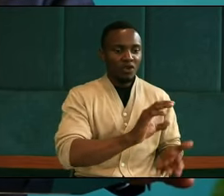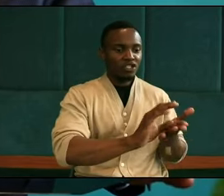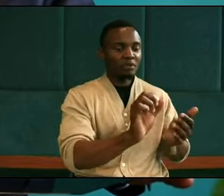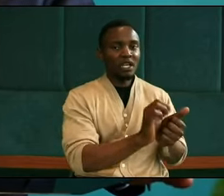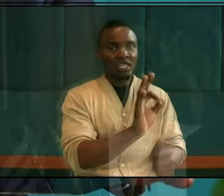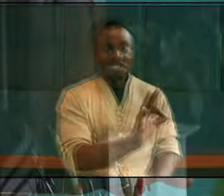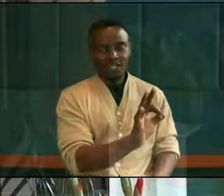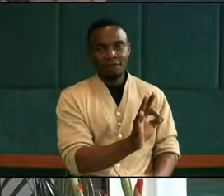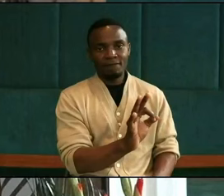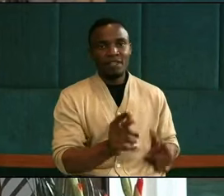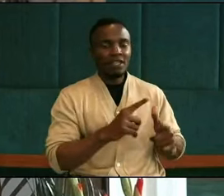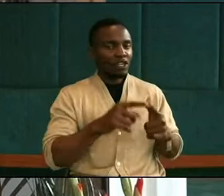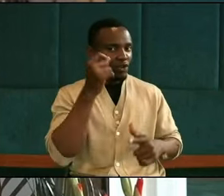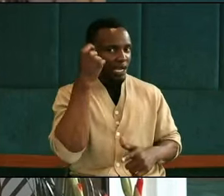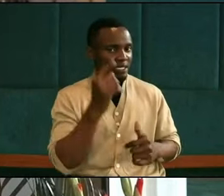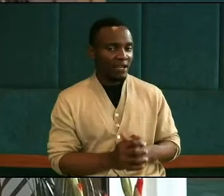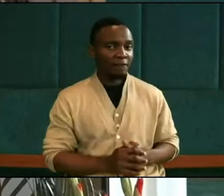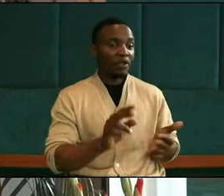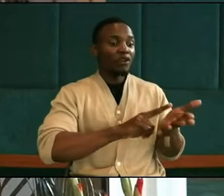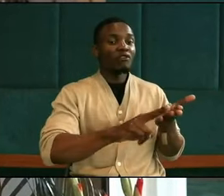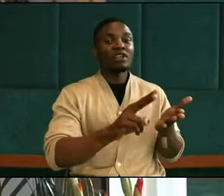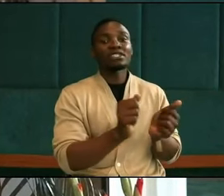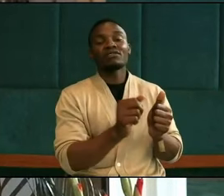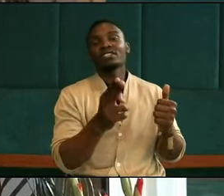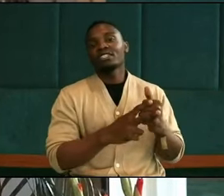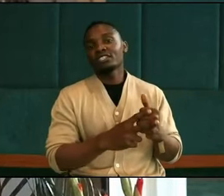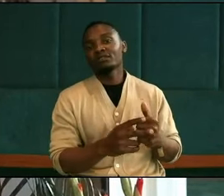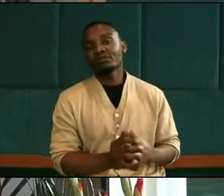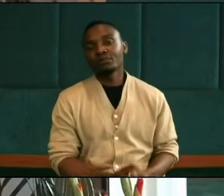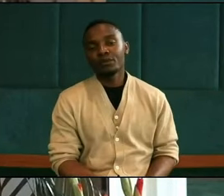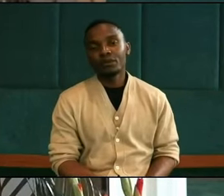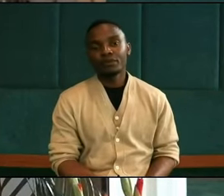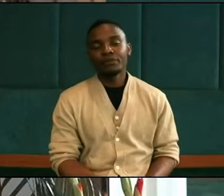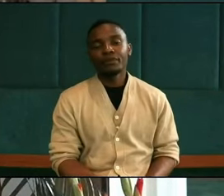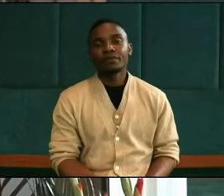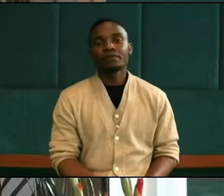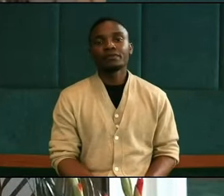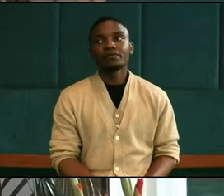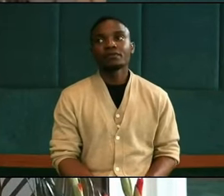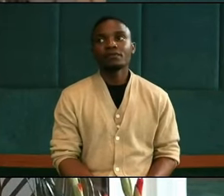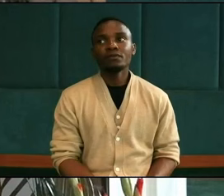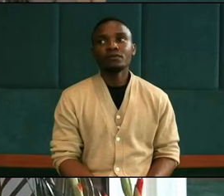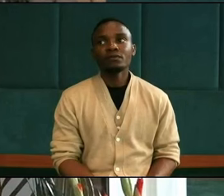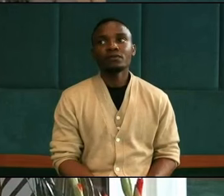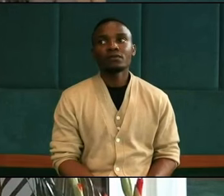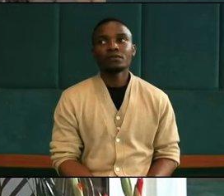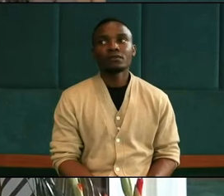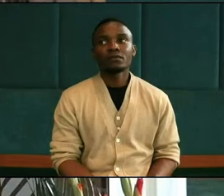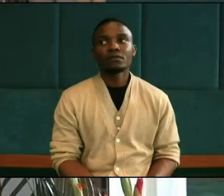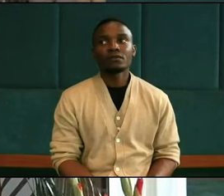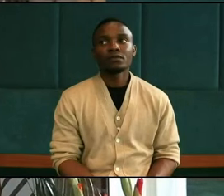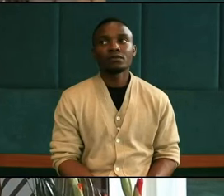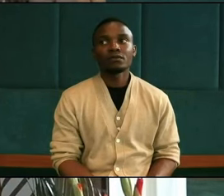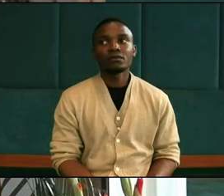history. Verse 17 of 1 Samuel chapter 13 says, "Raiding parties went out from